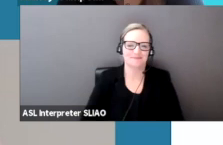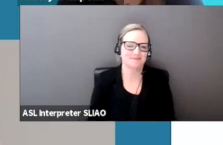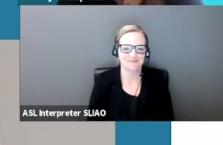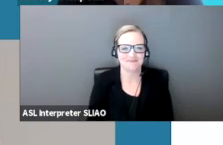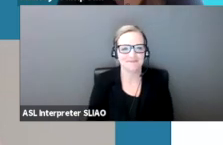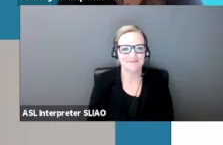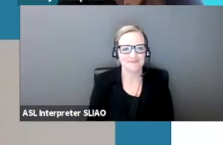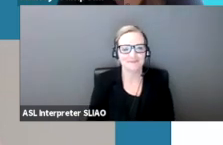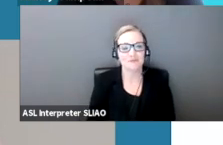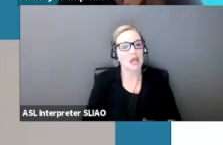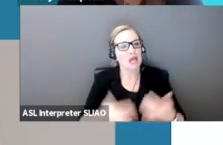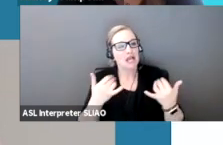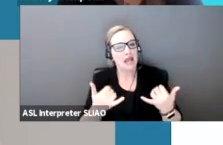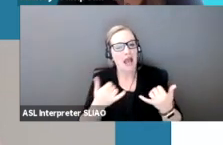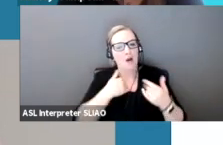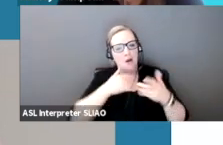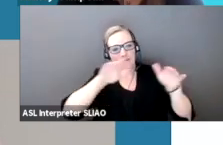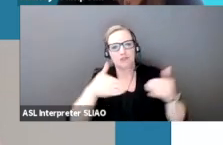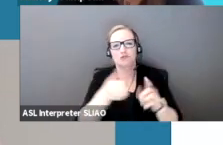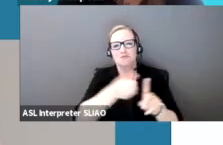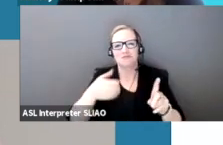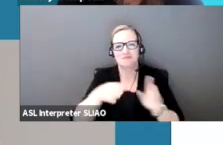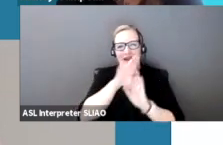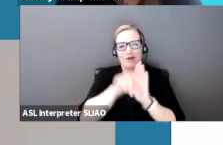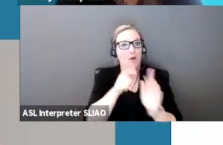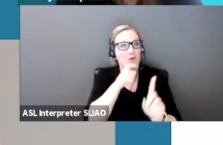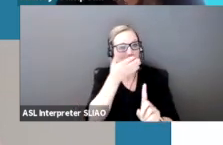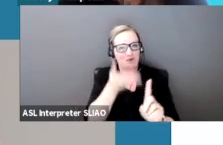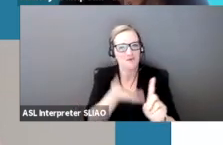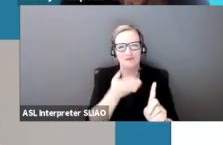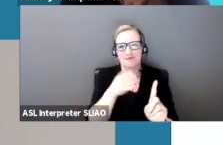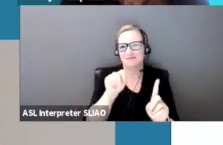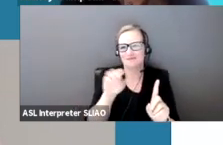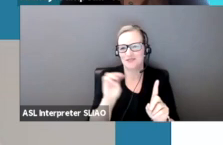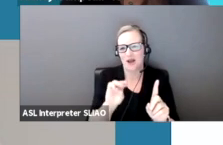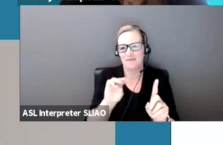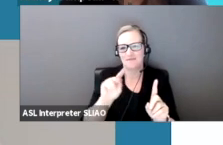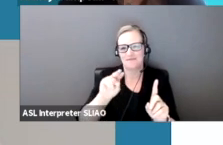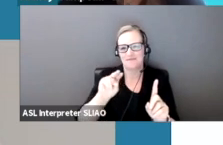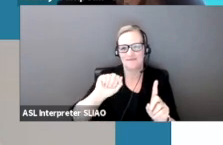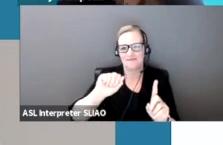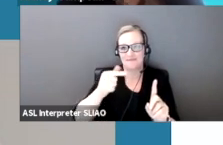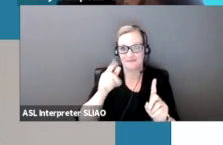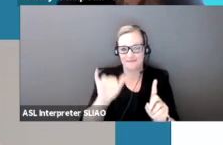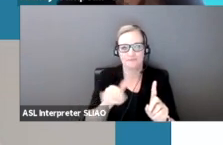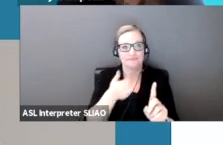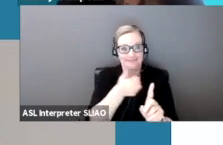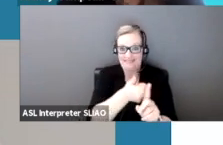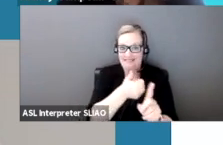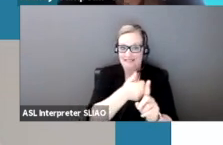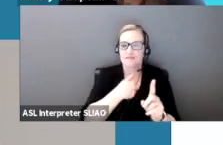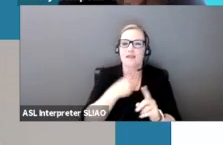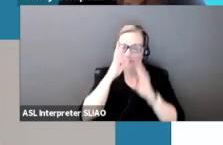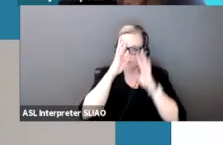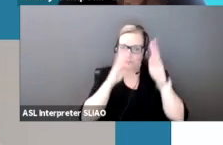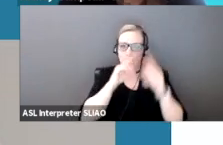So, a little bit about Tom. So the presenter today is Tom Nagy. Tom is an Innovation Guelph mentor